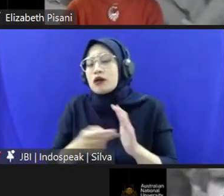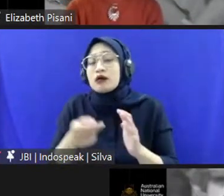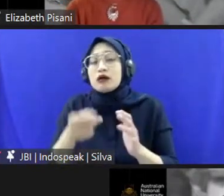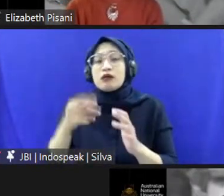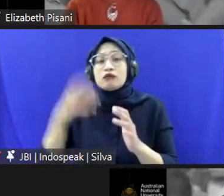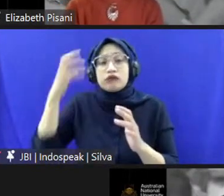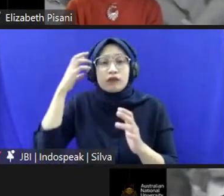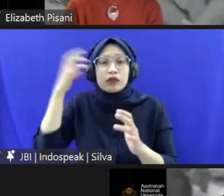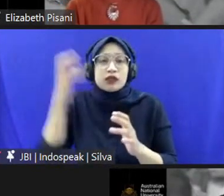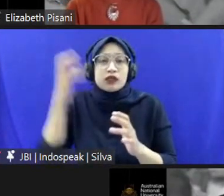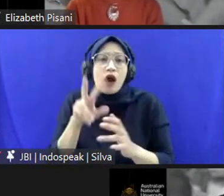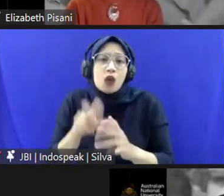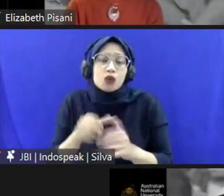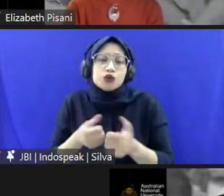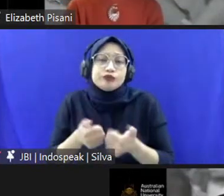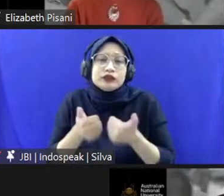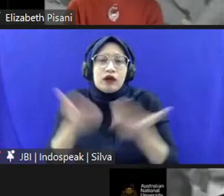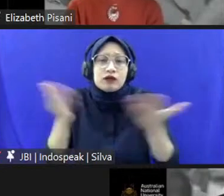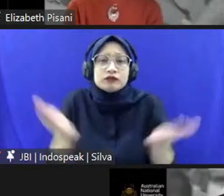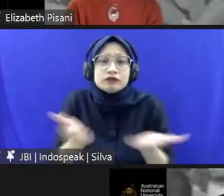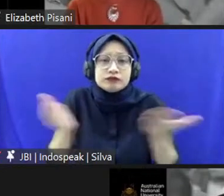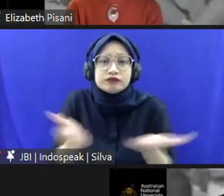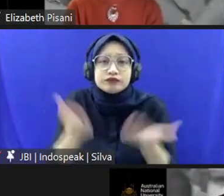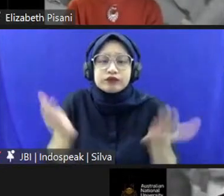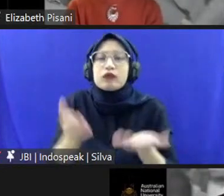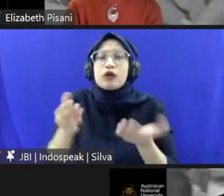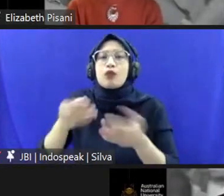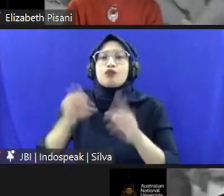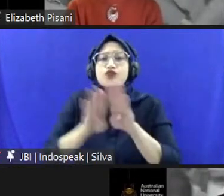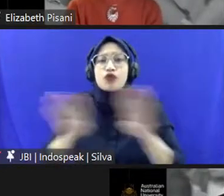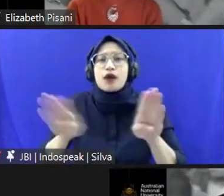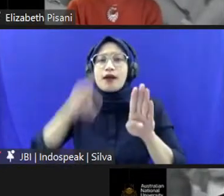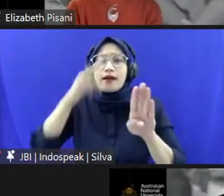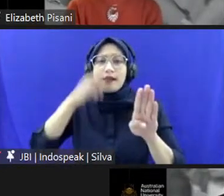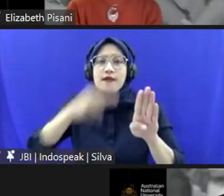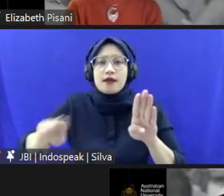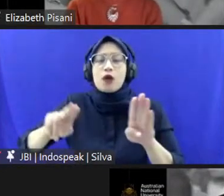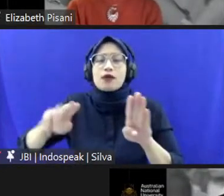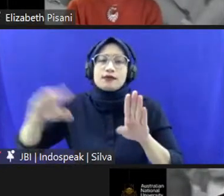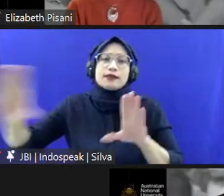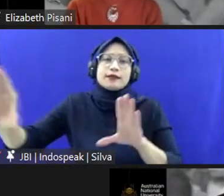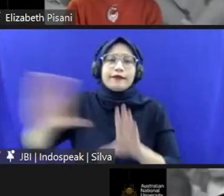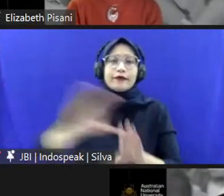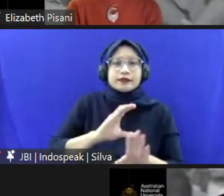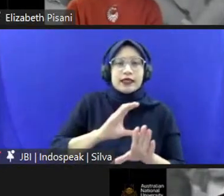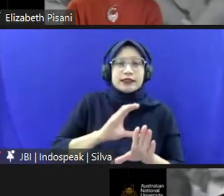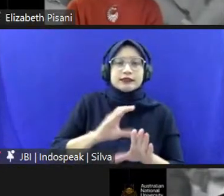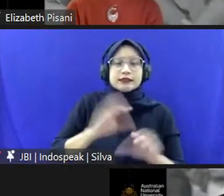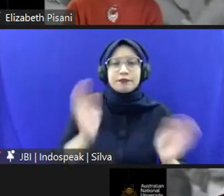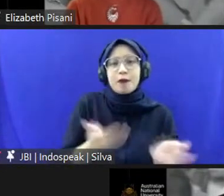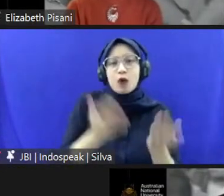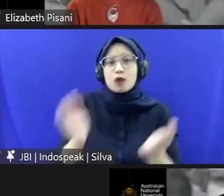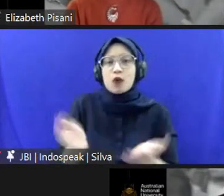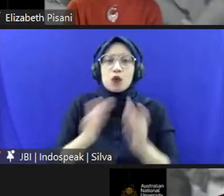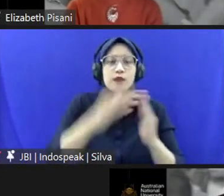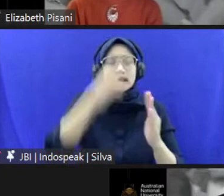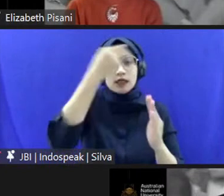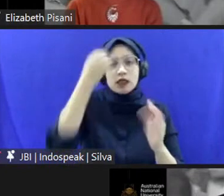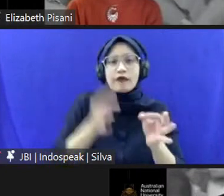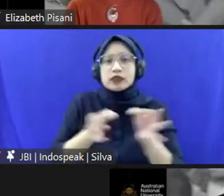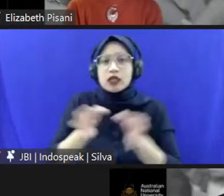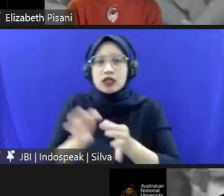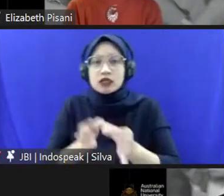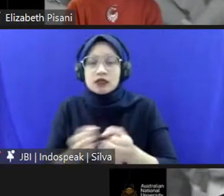hospitals and or doctors to look after them. So it seems pretty obvious to me that the government needs to realize that